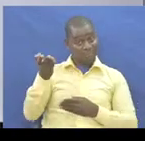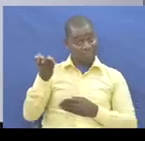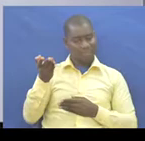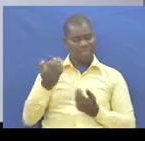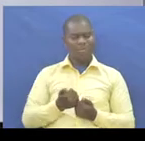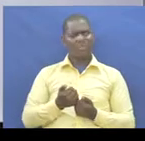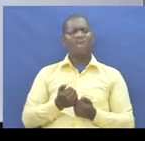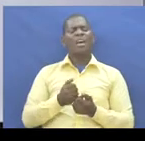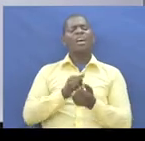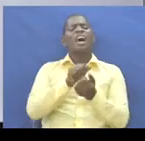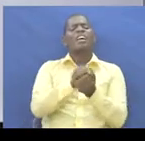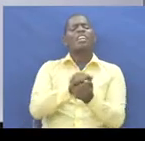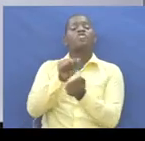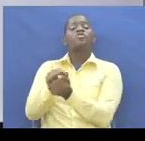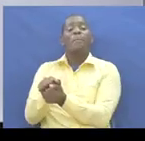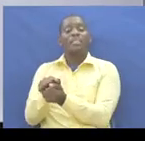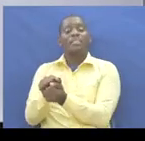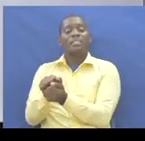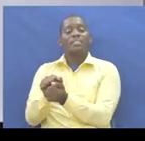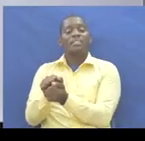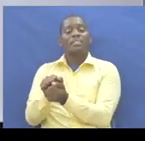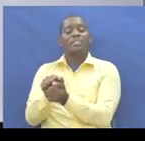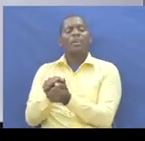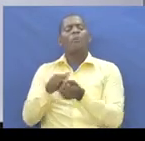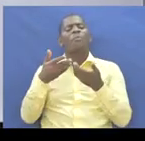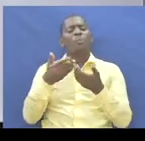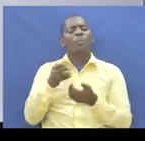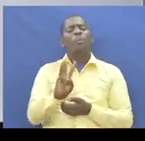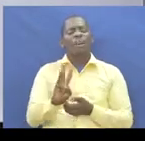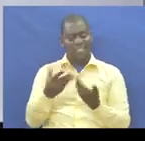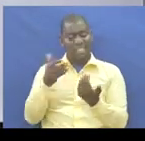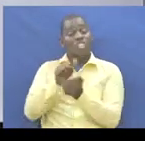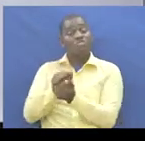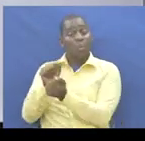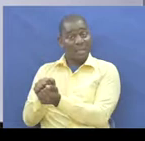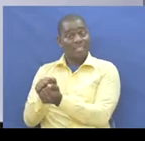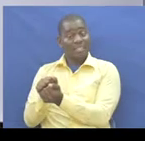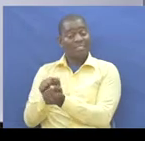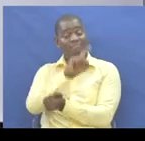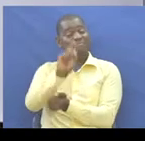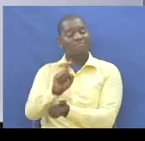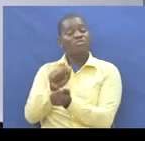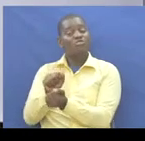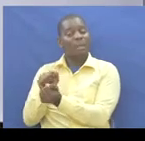upon all of these discussions we have done, now you are tell what is the instrument?